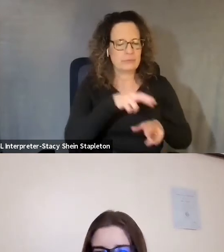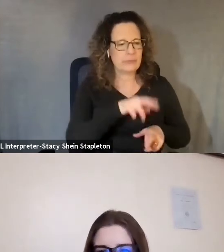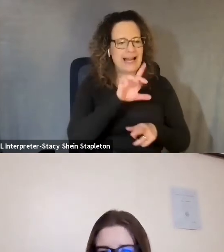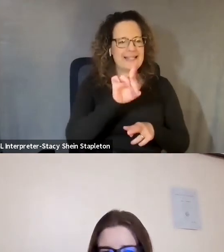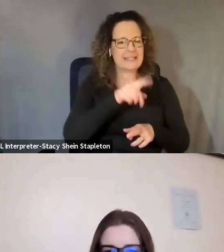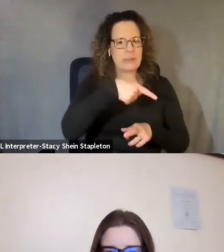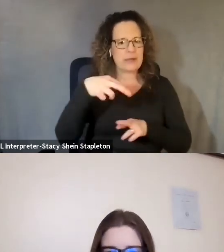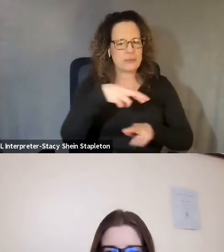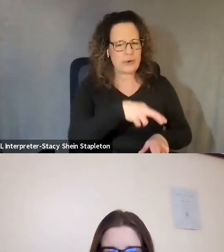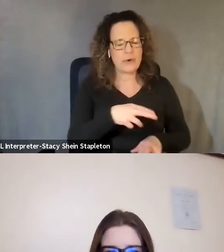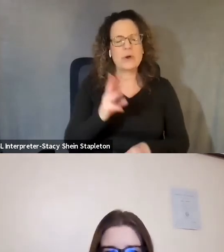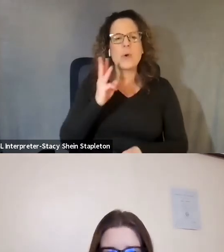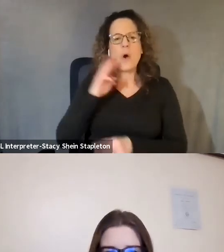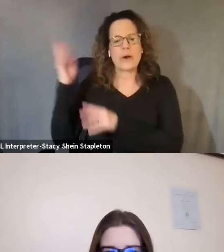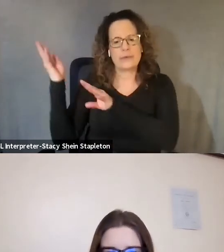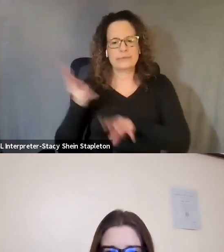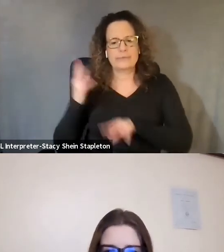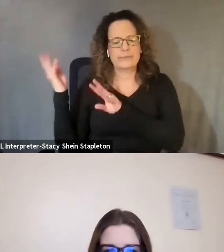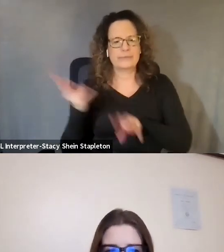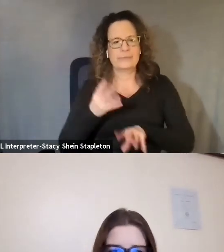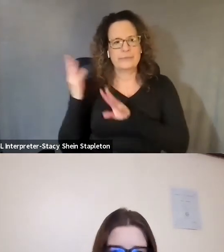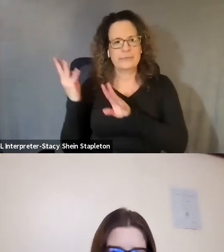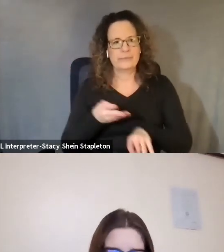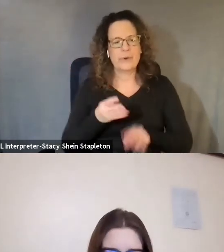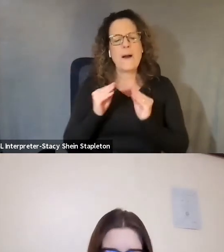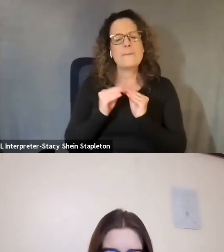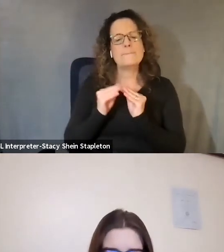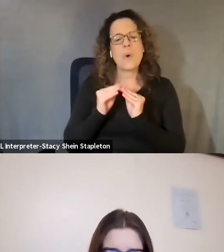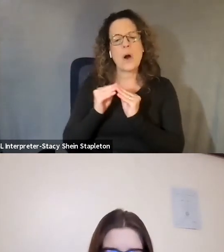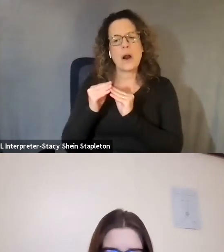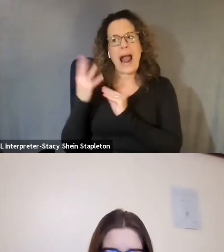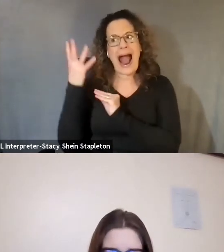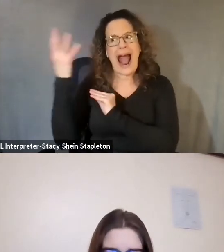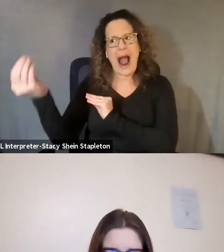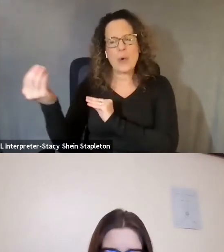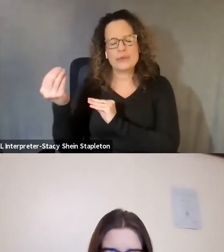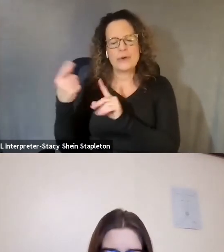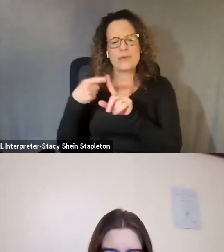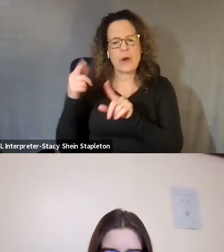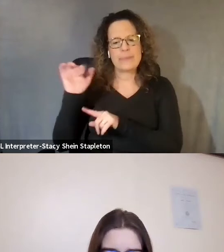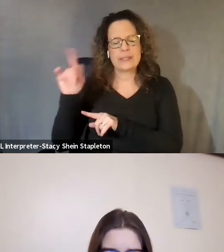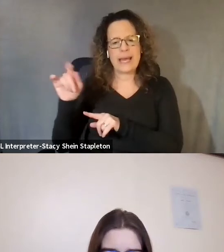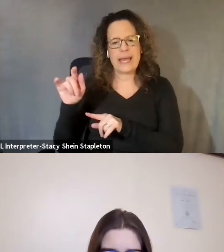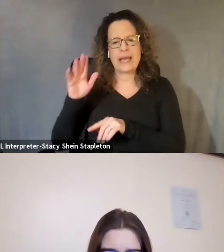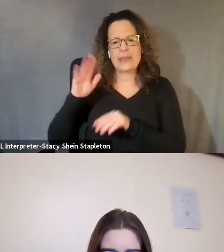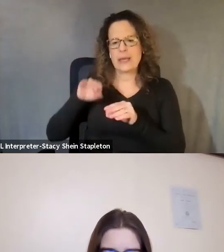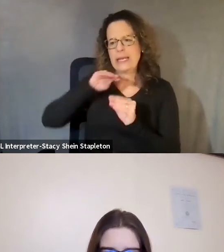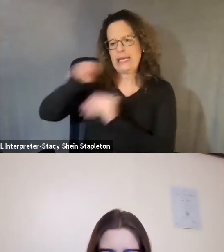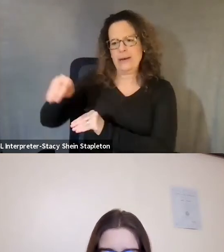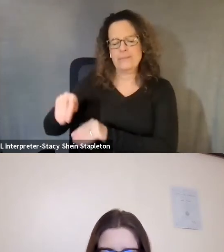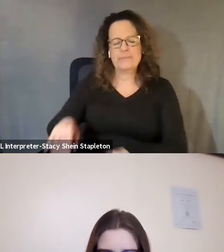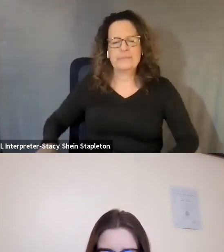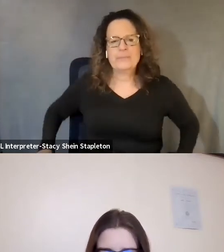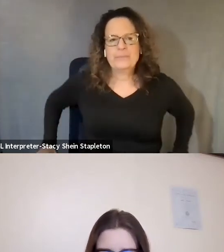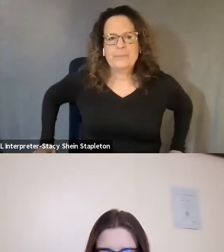there is water moving, more water moving out of the lake than there is water moving into it right now.